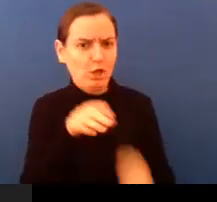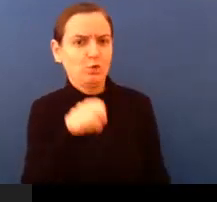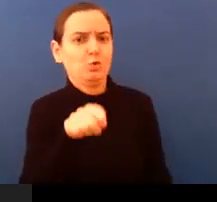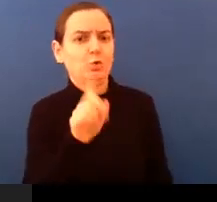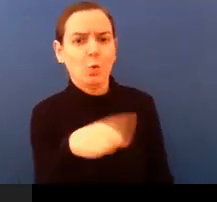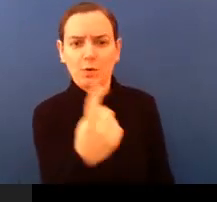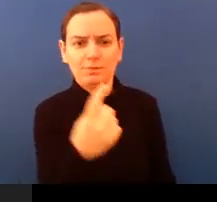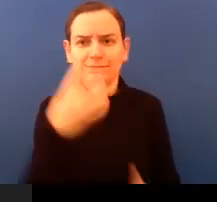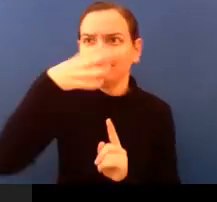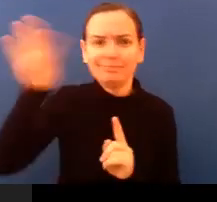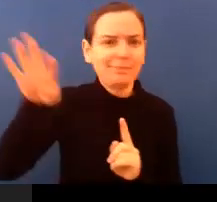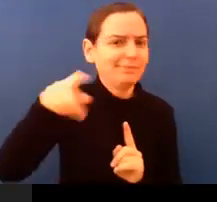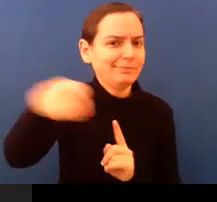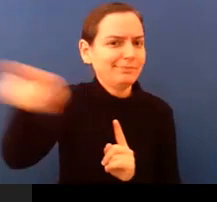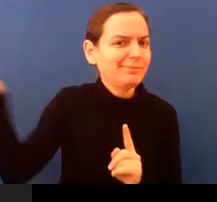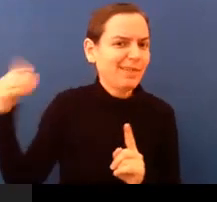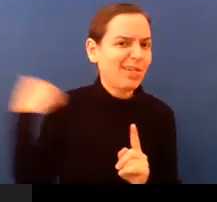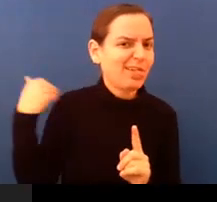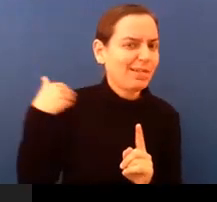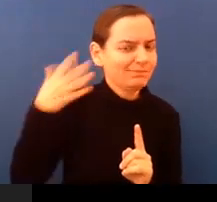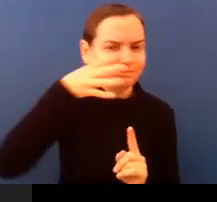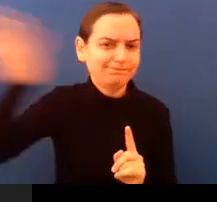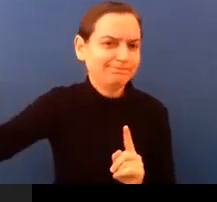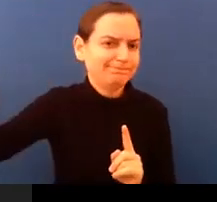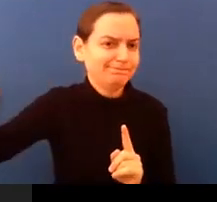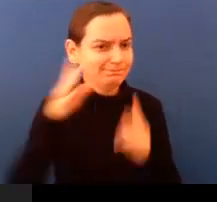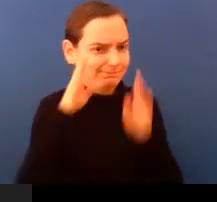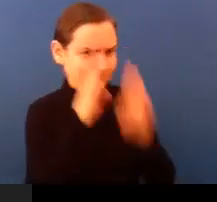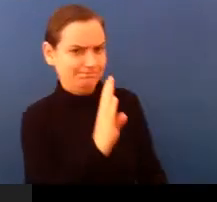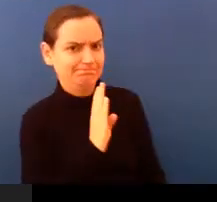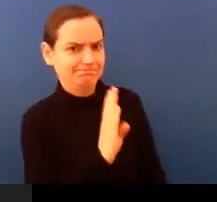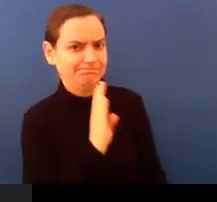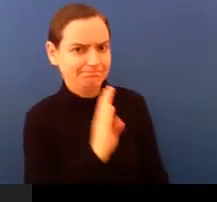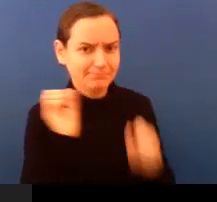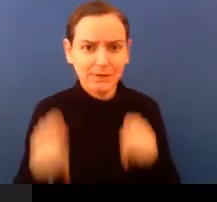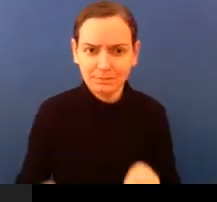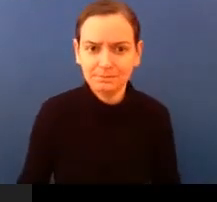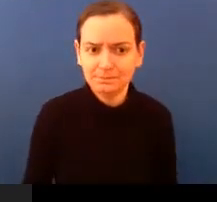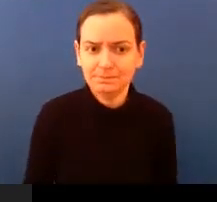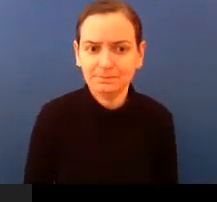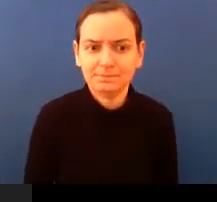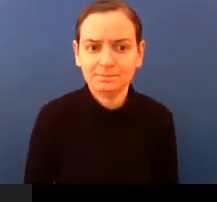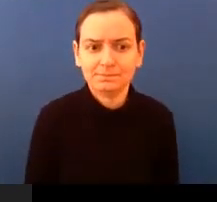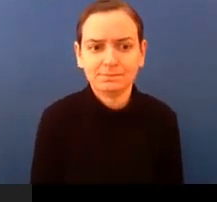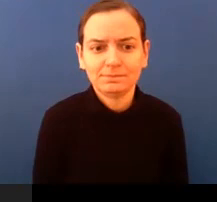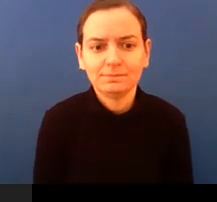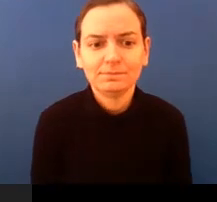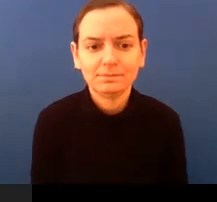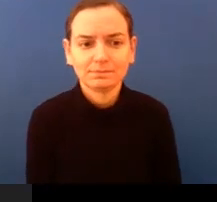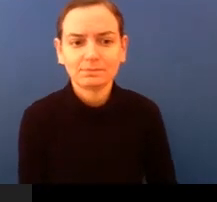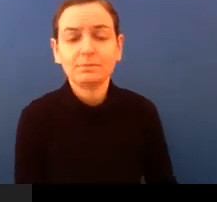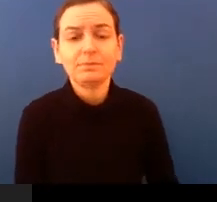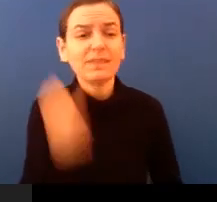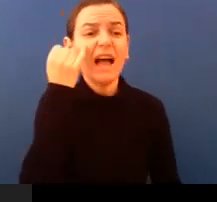which means if it perceives there's a danger, it will not continue on the route. And you have to understand what